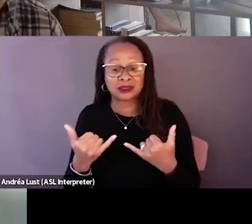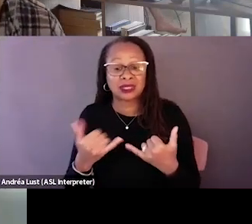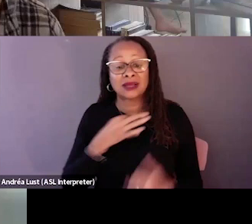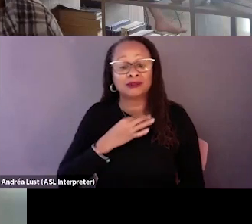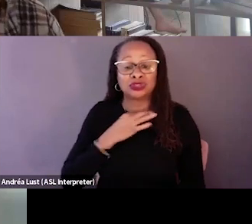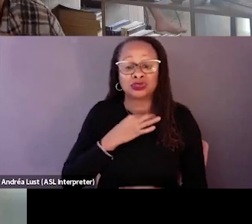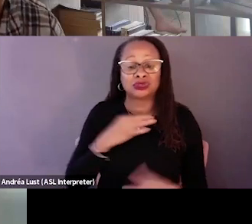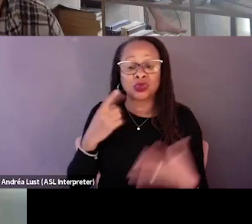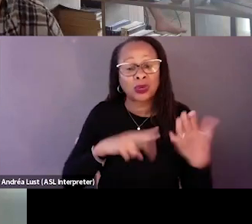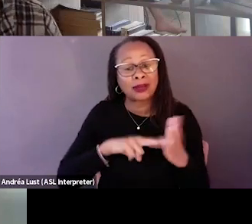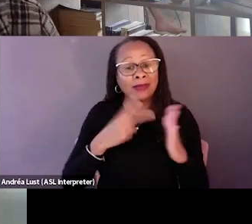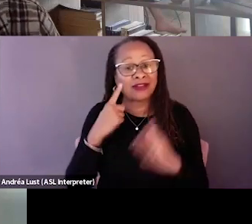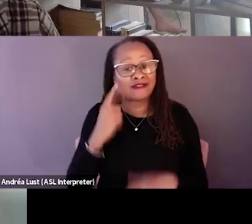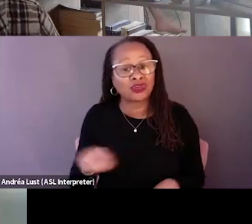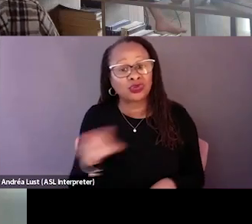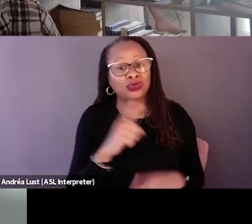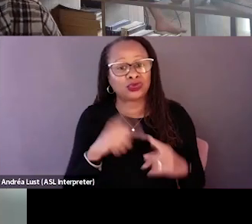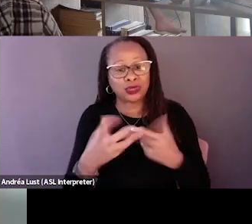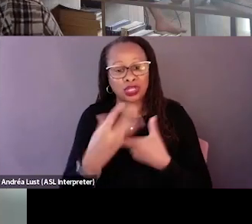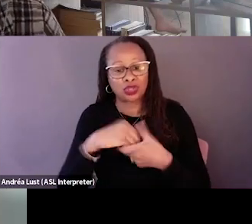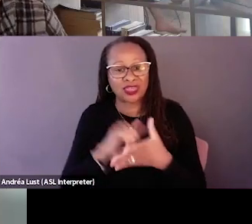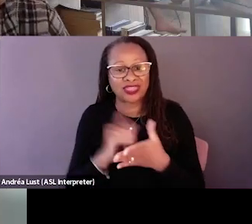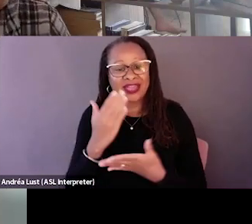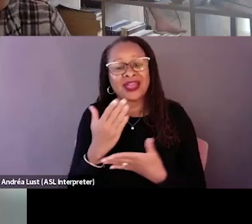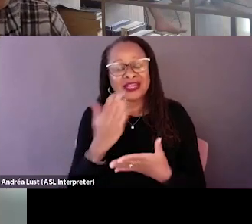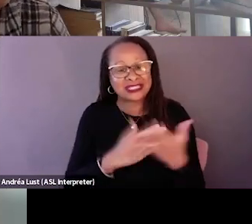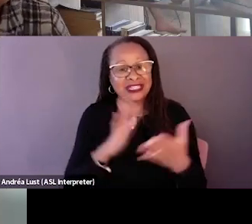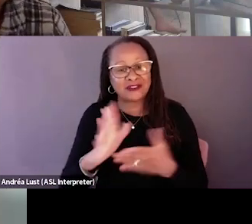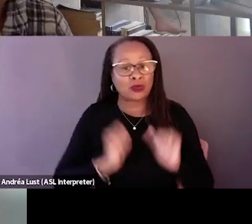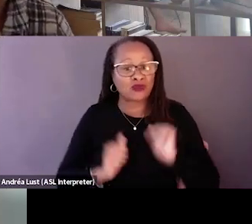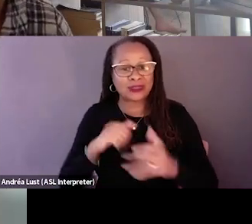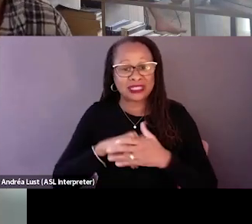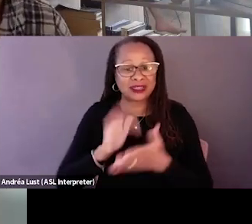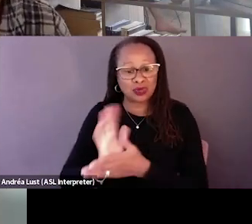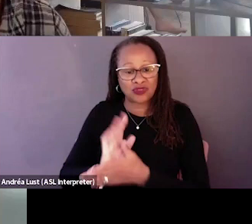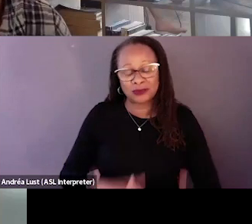what it meant for you to be able to include that scene of her performance in the movie.